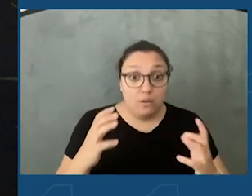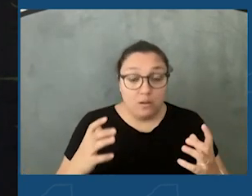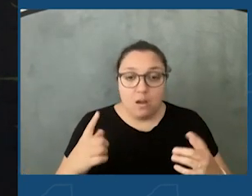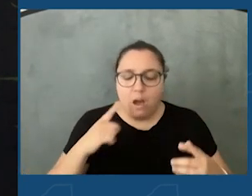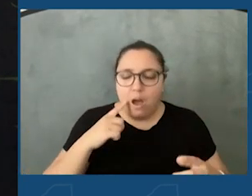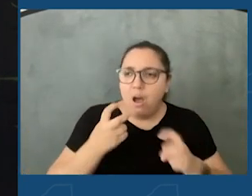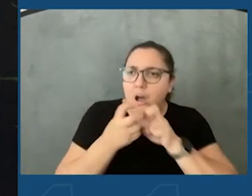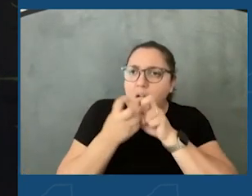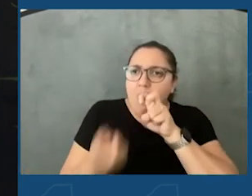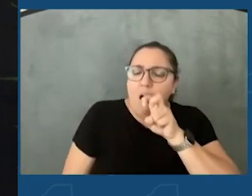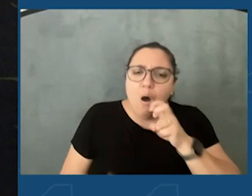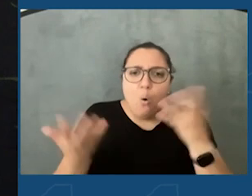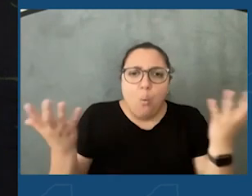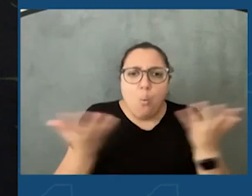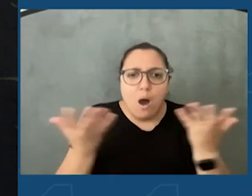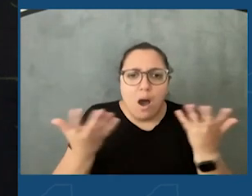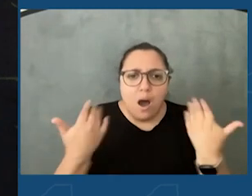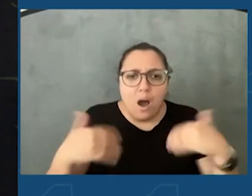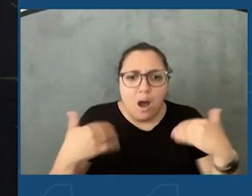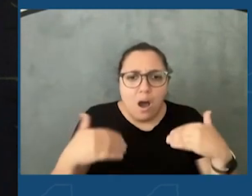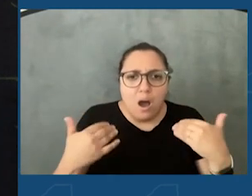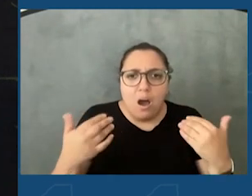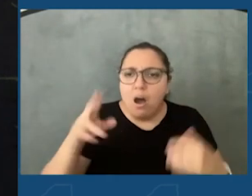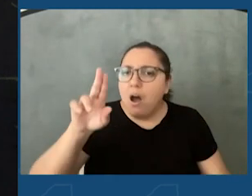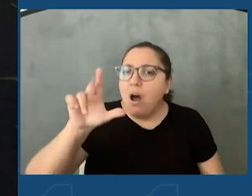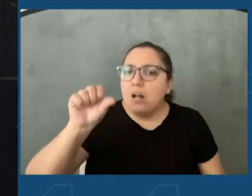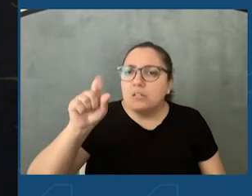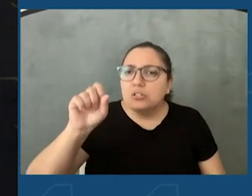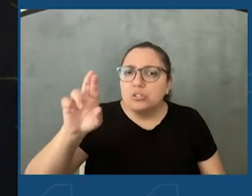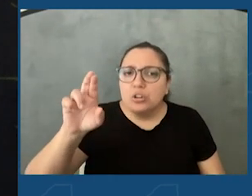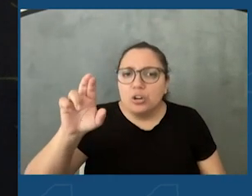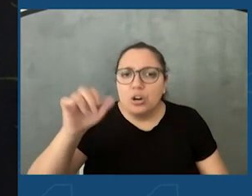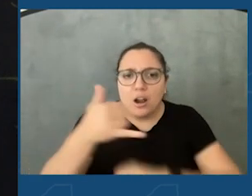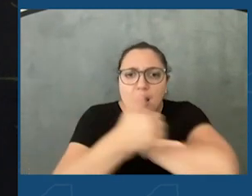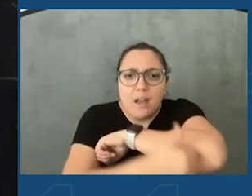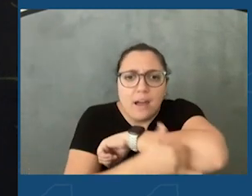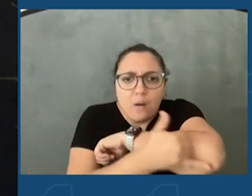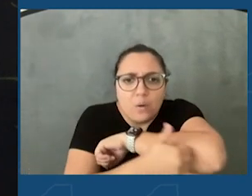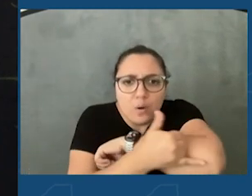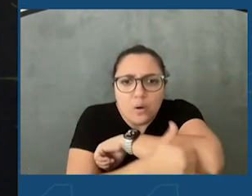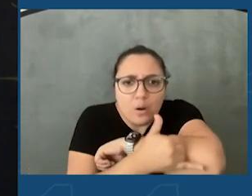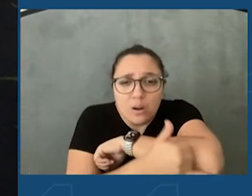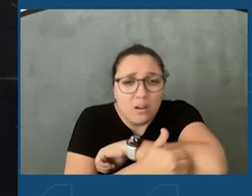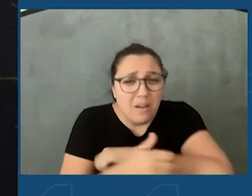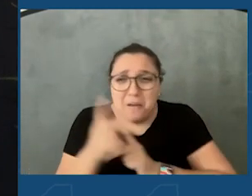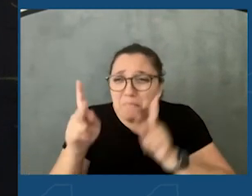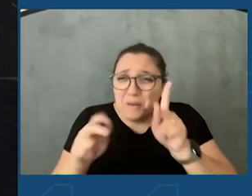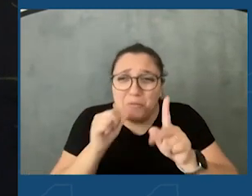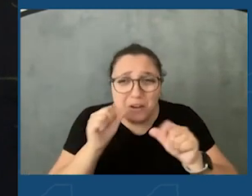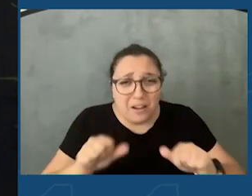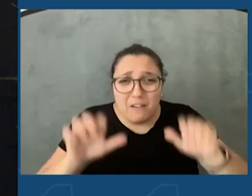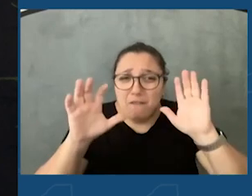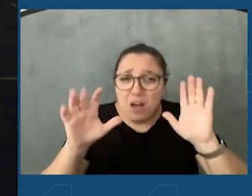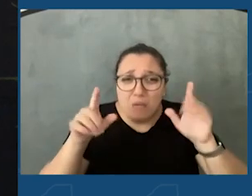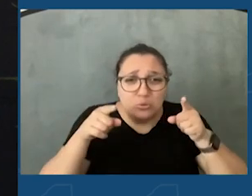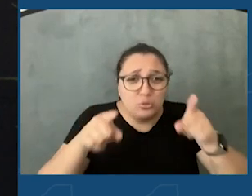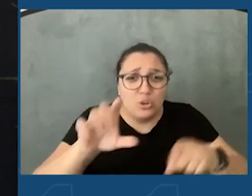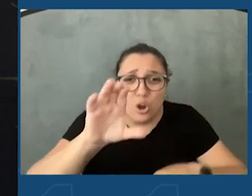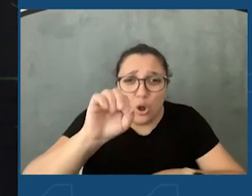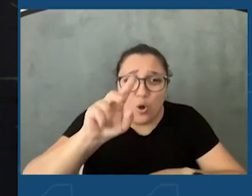the businesses who believed, who never gave up during some of the toughest times of the pandemic. But now, with this